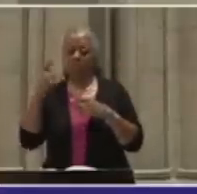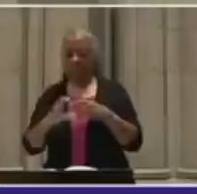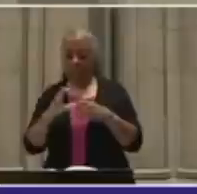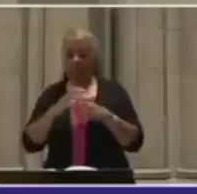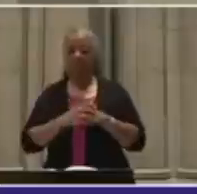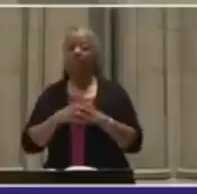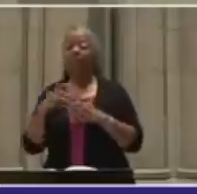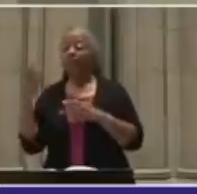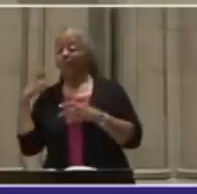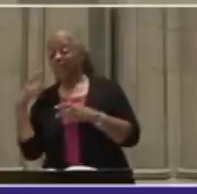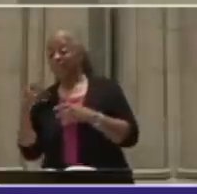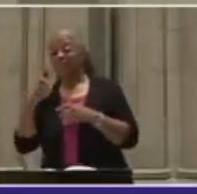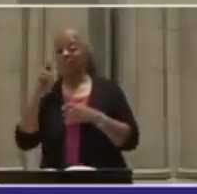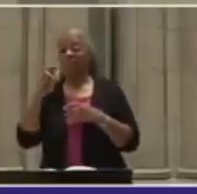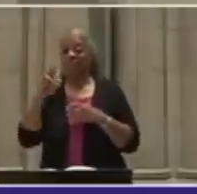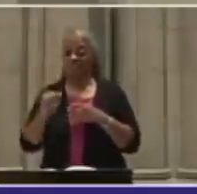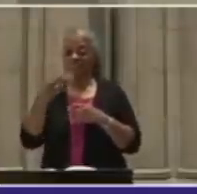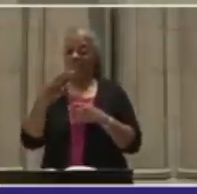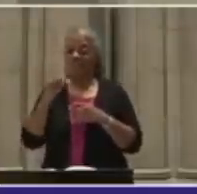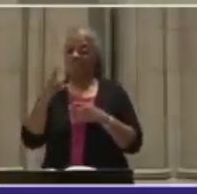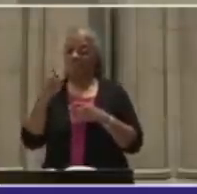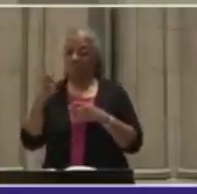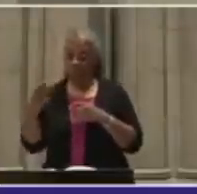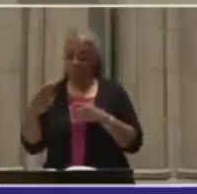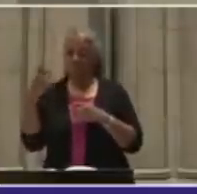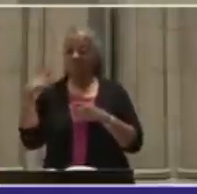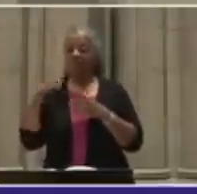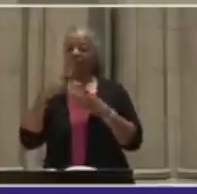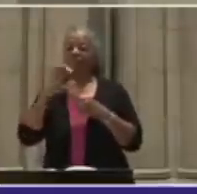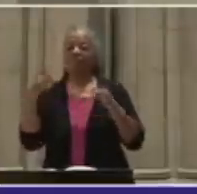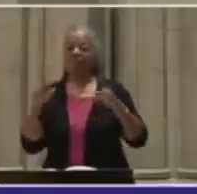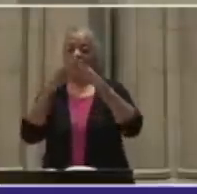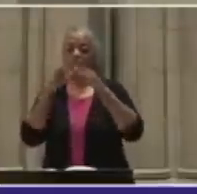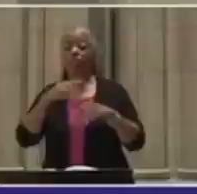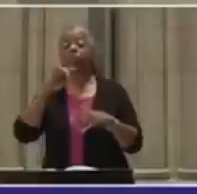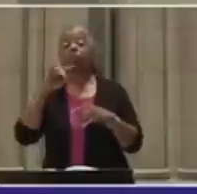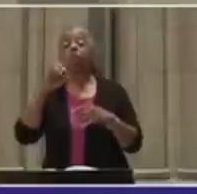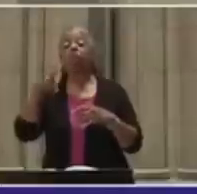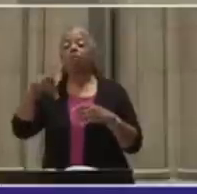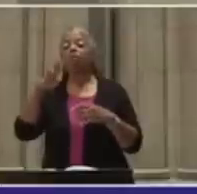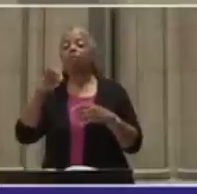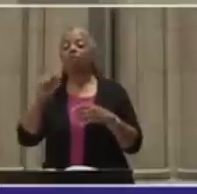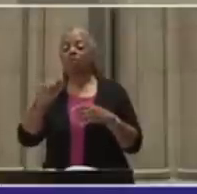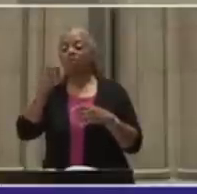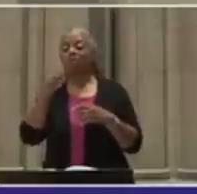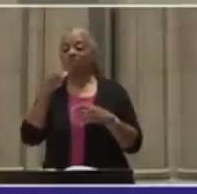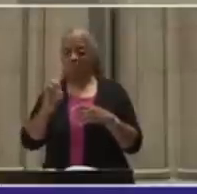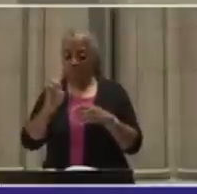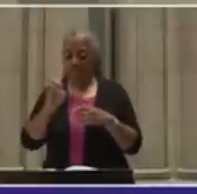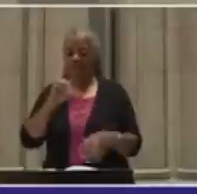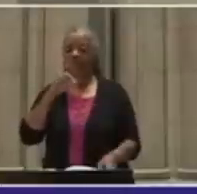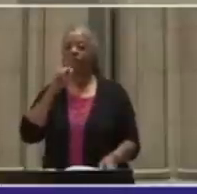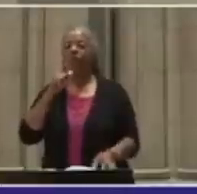Randy Hollerith, Dean of the Cathedral, to the Provost Jane Cope, Provost of the